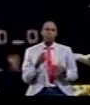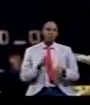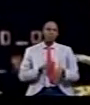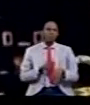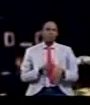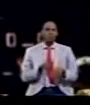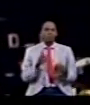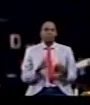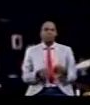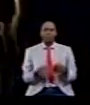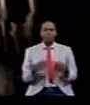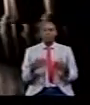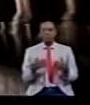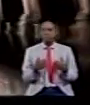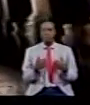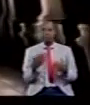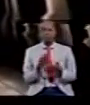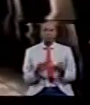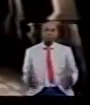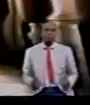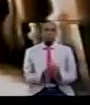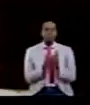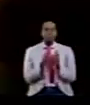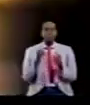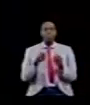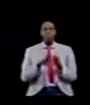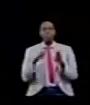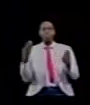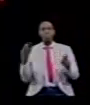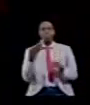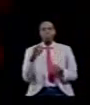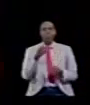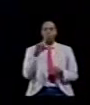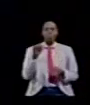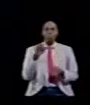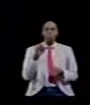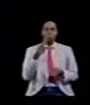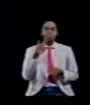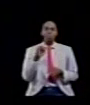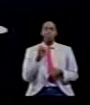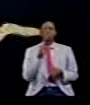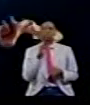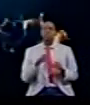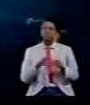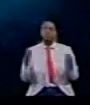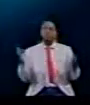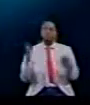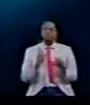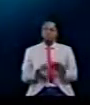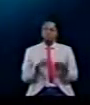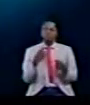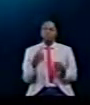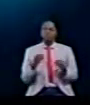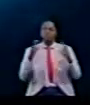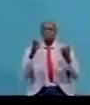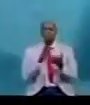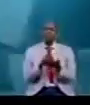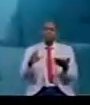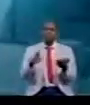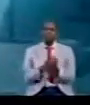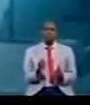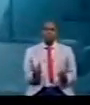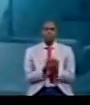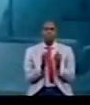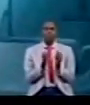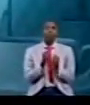that tonight, oh God, by the authority of the name of Jesus Christ, every stormy wind,